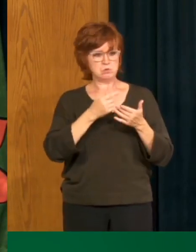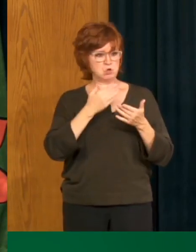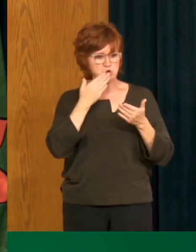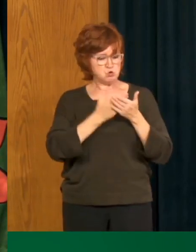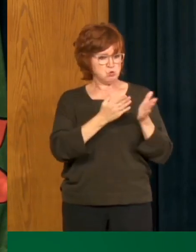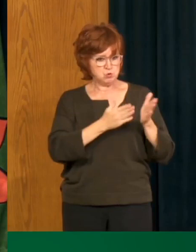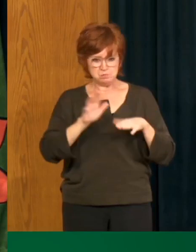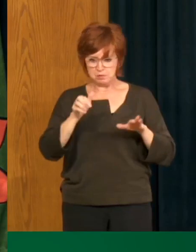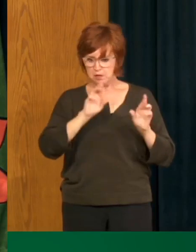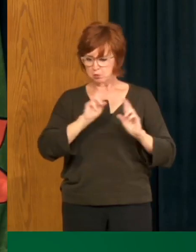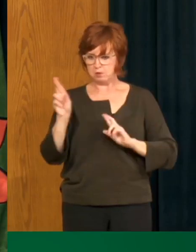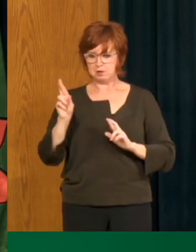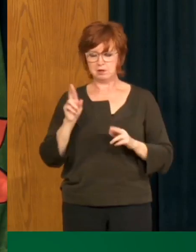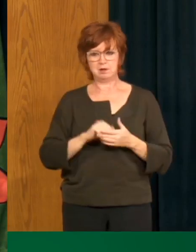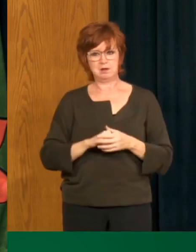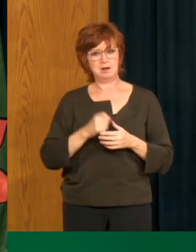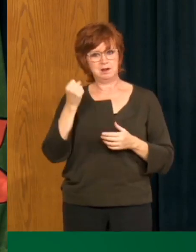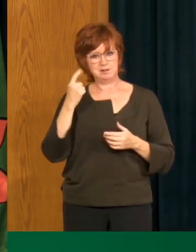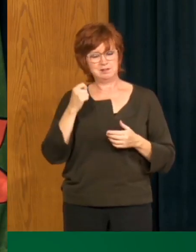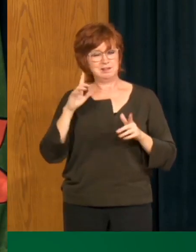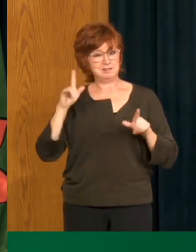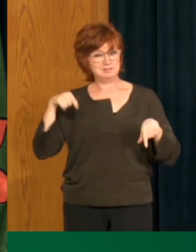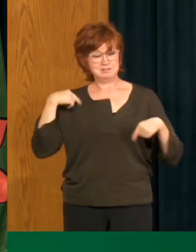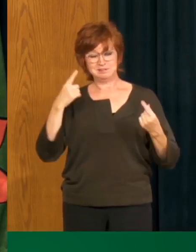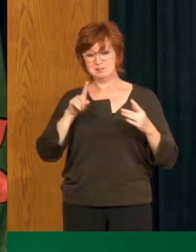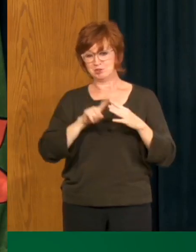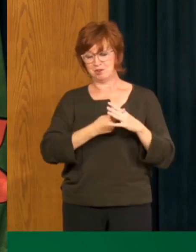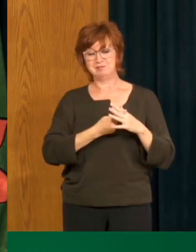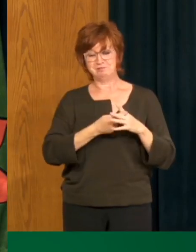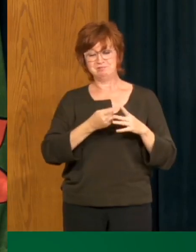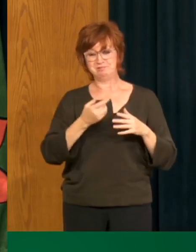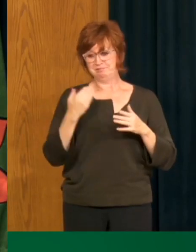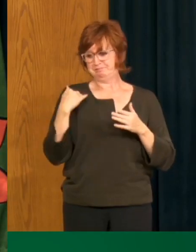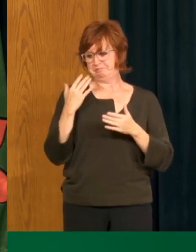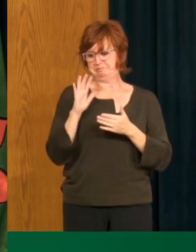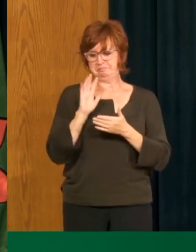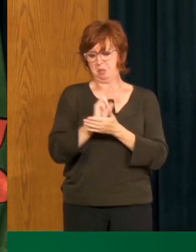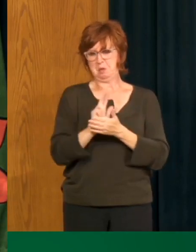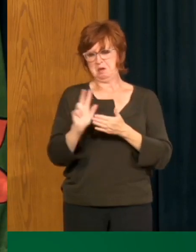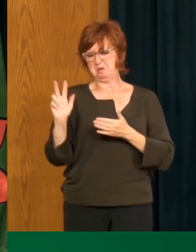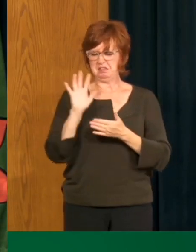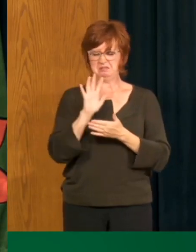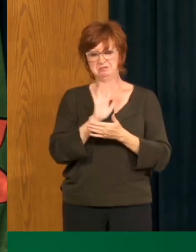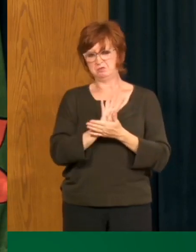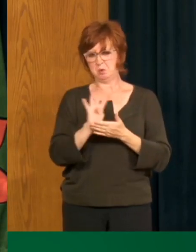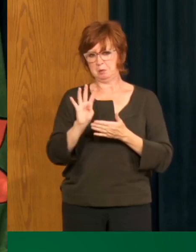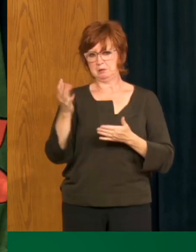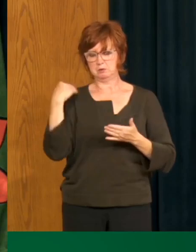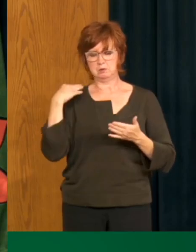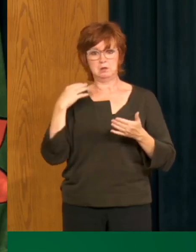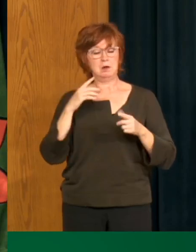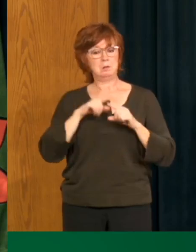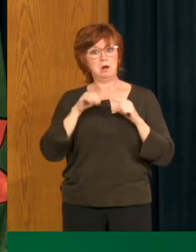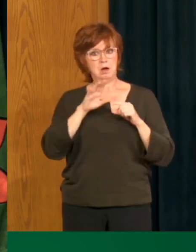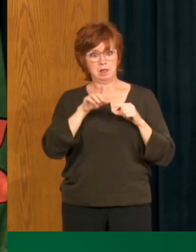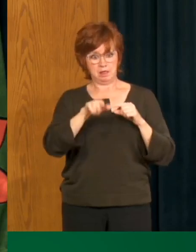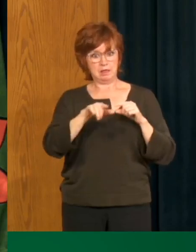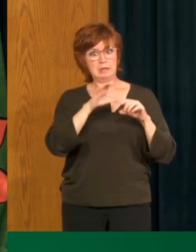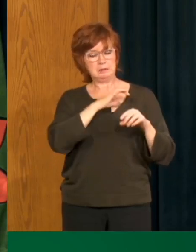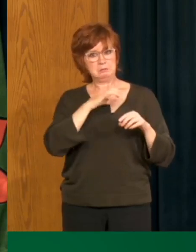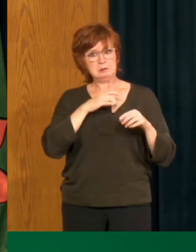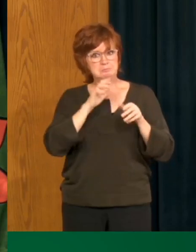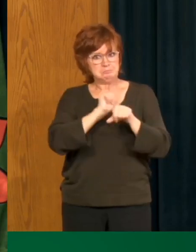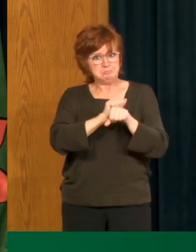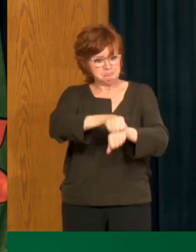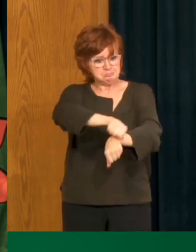process from the beginning. They're hard at work now. The Education Response Planning Team will be working throughout July so that we'll be able to hopefully get